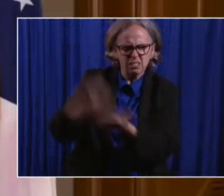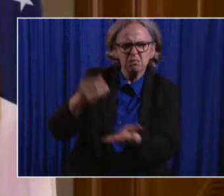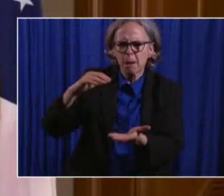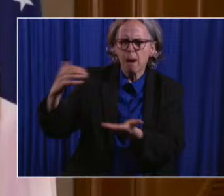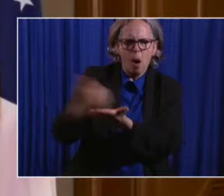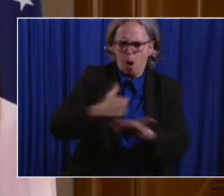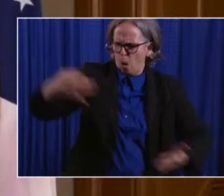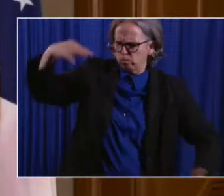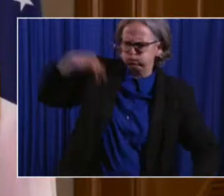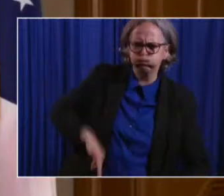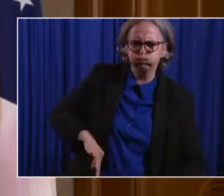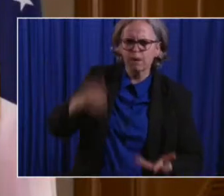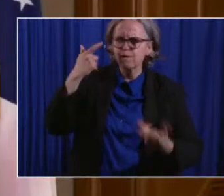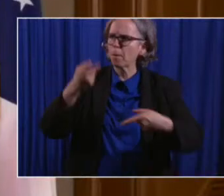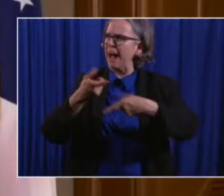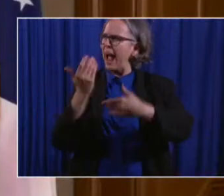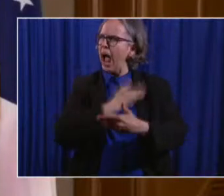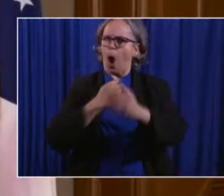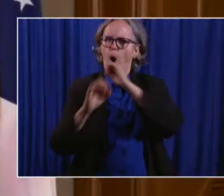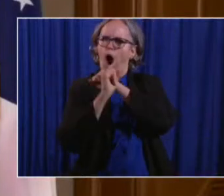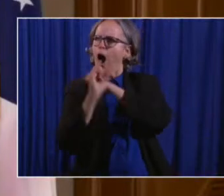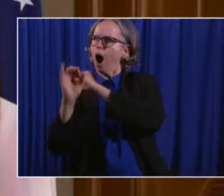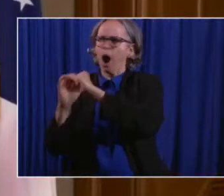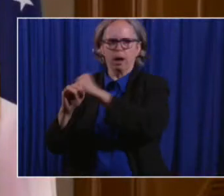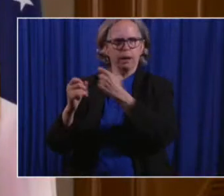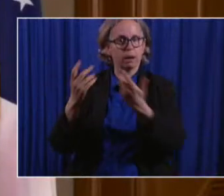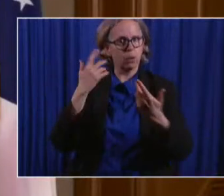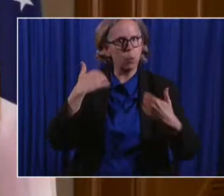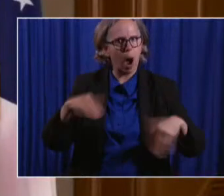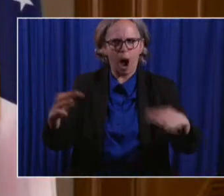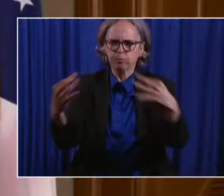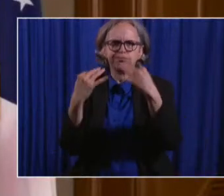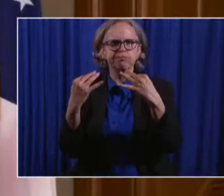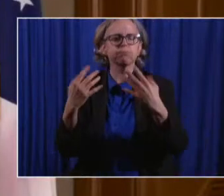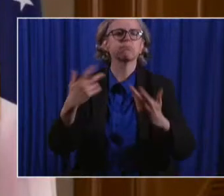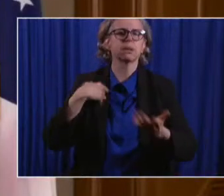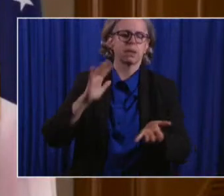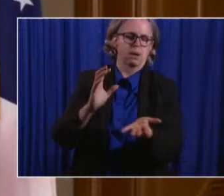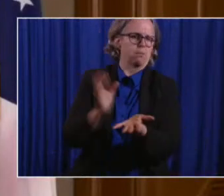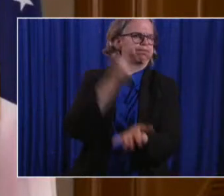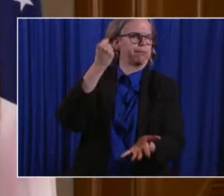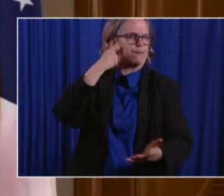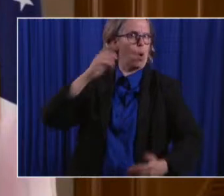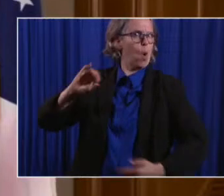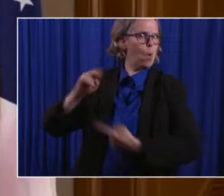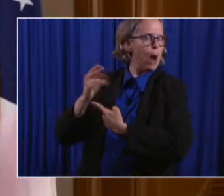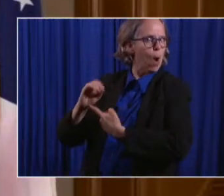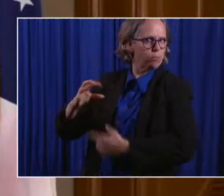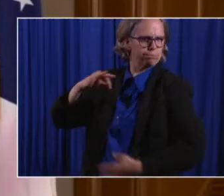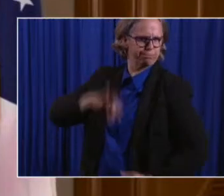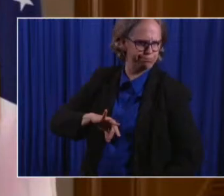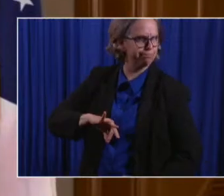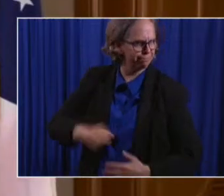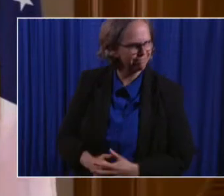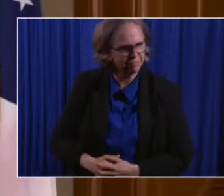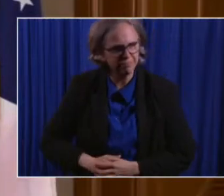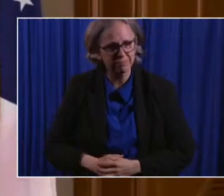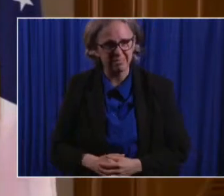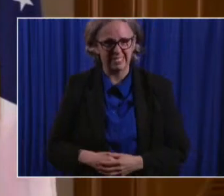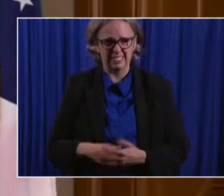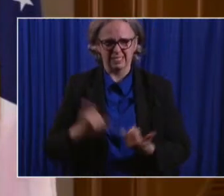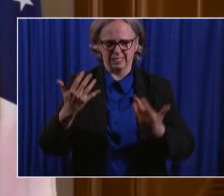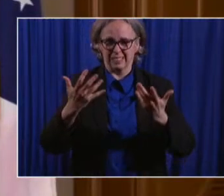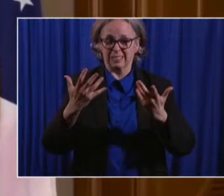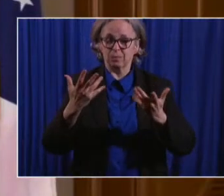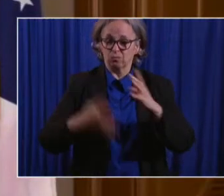in regard to Vax-A-Million. And again, remember that you can still register for the subsequent 4 remaining drawings. You can register